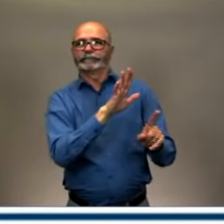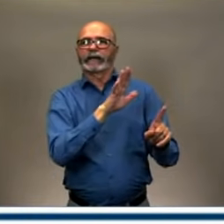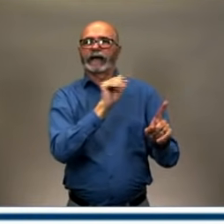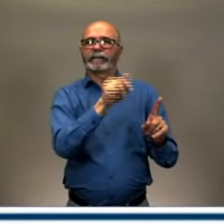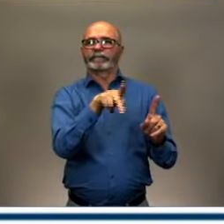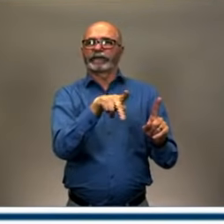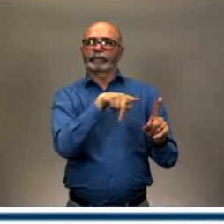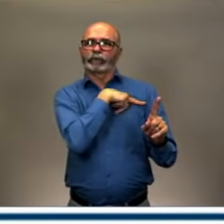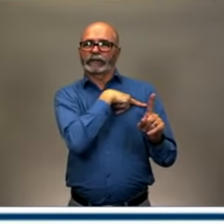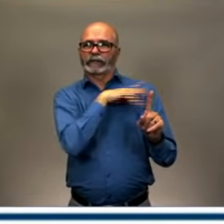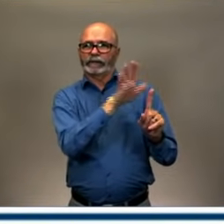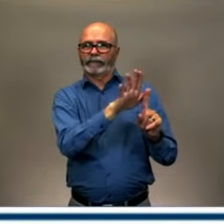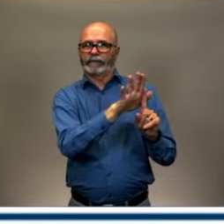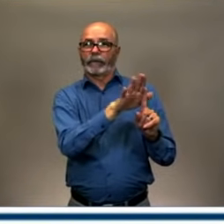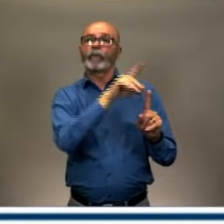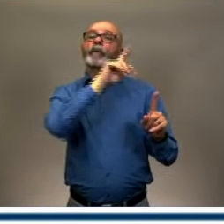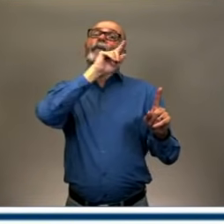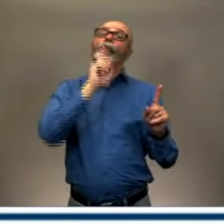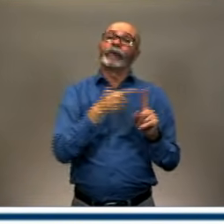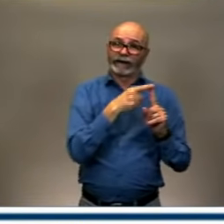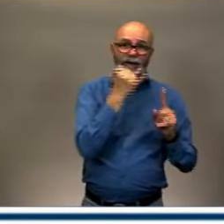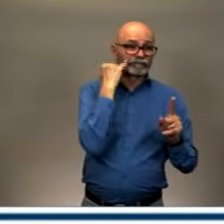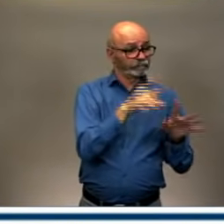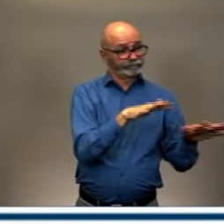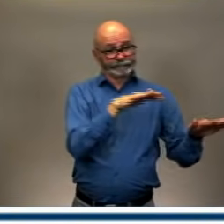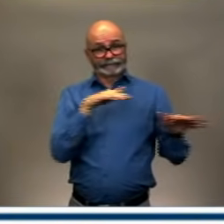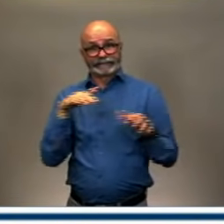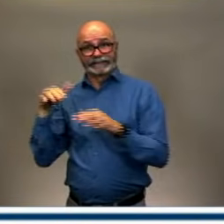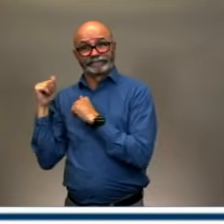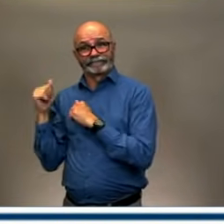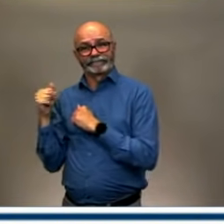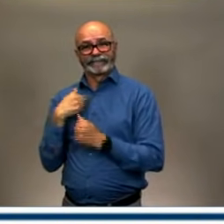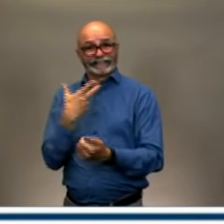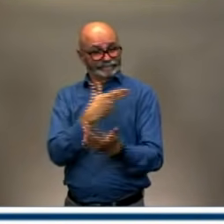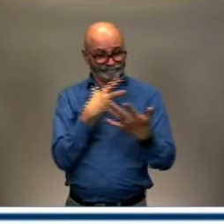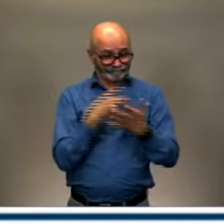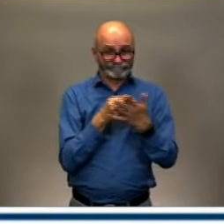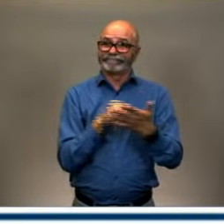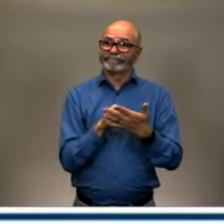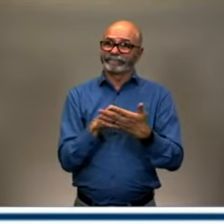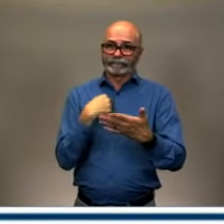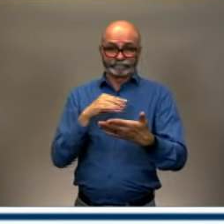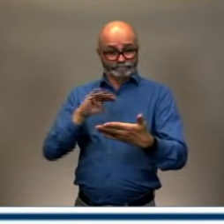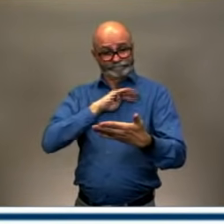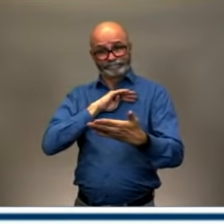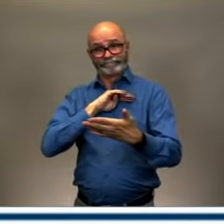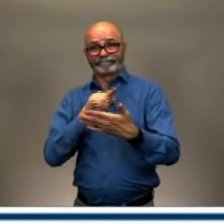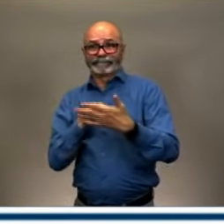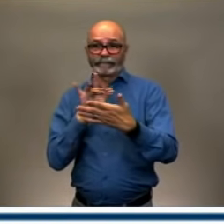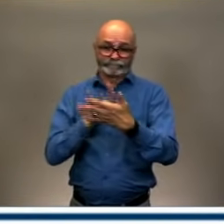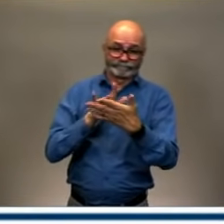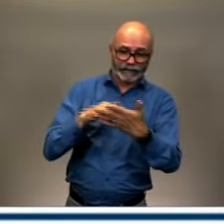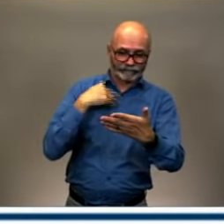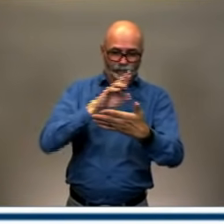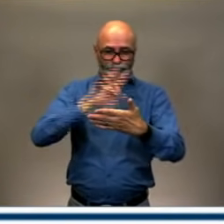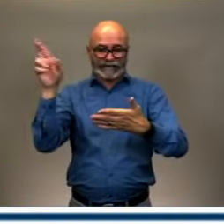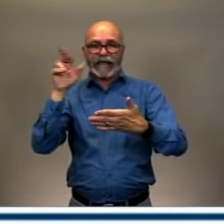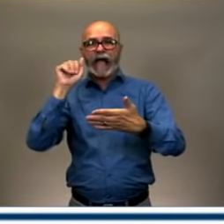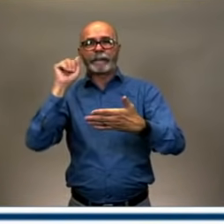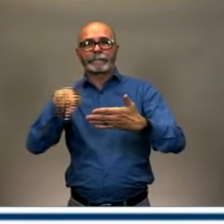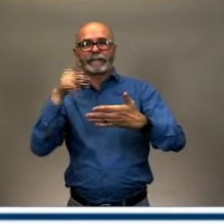So they will leave the clinic with information about the vaccine they just got. We will also have the appropriate information at the